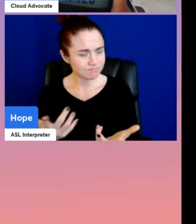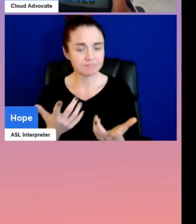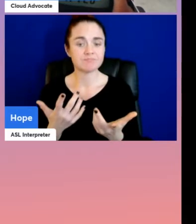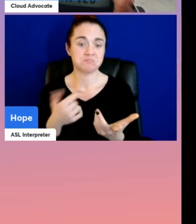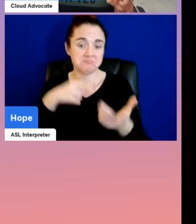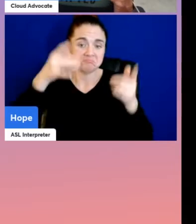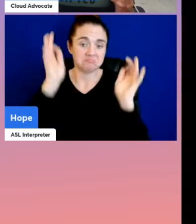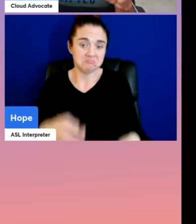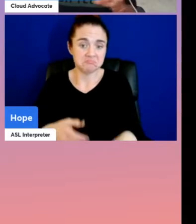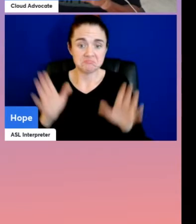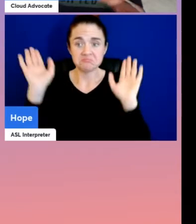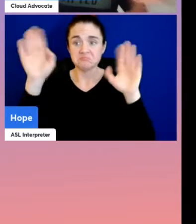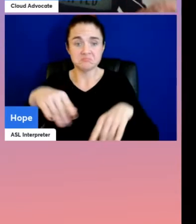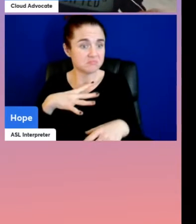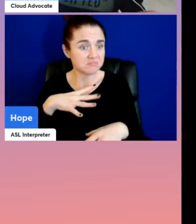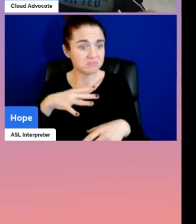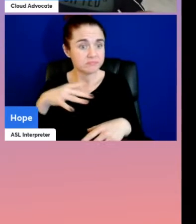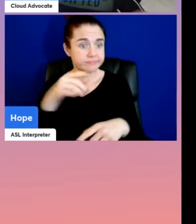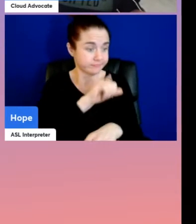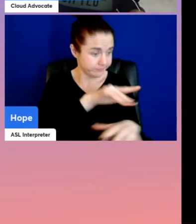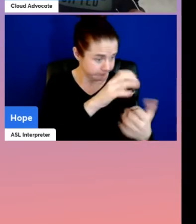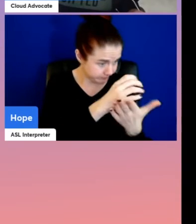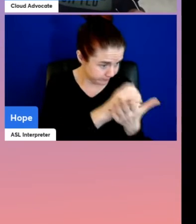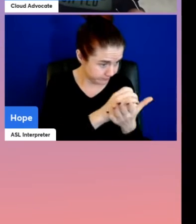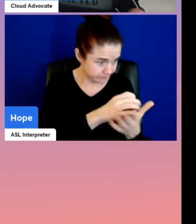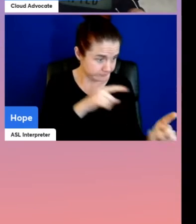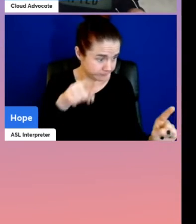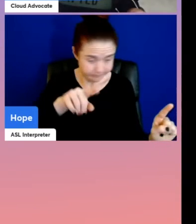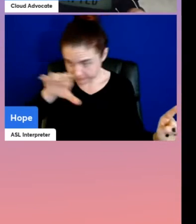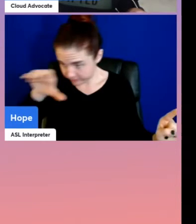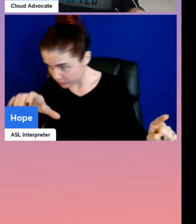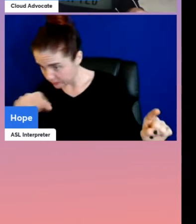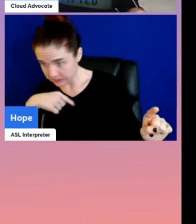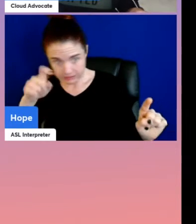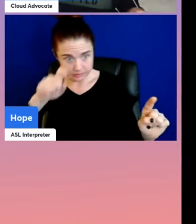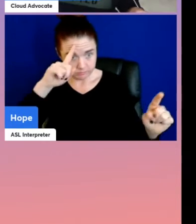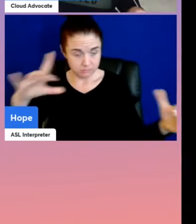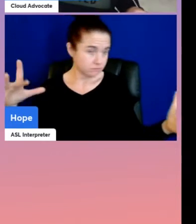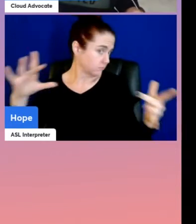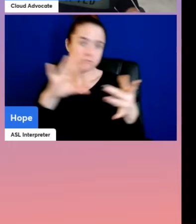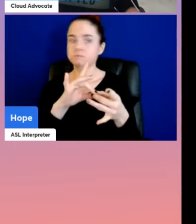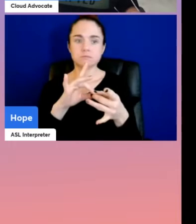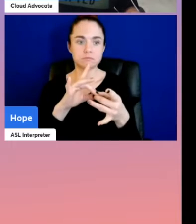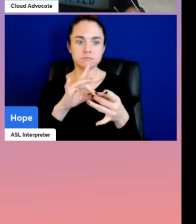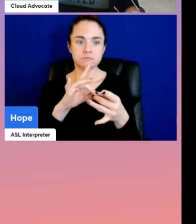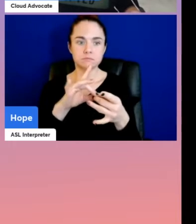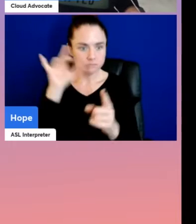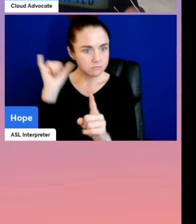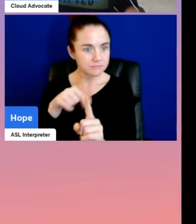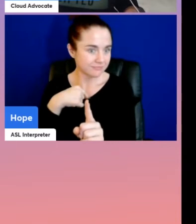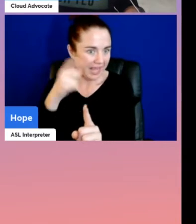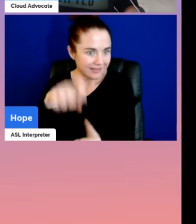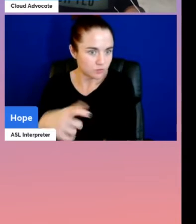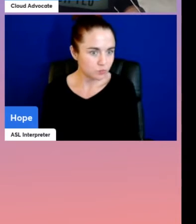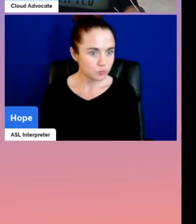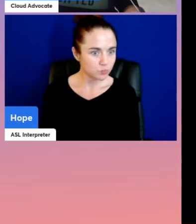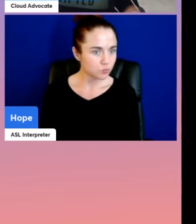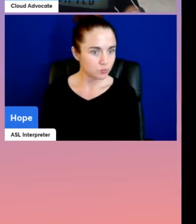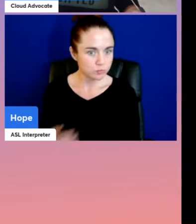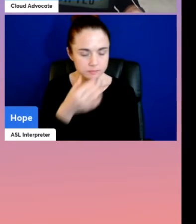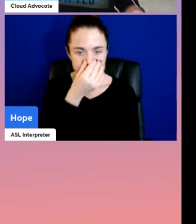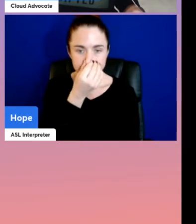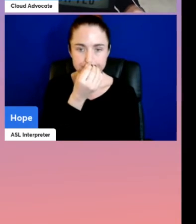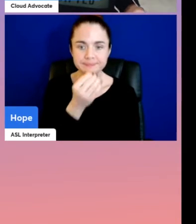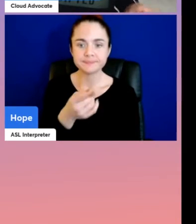to close the gap between me taking Terraform courses and then at work being able to actually do the Terraform